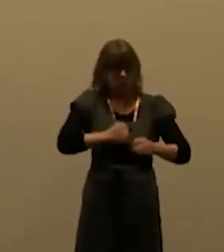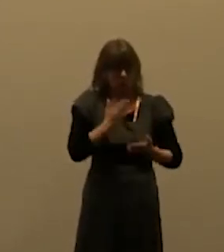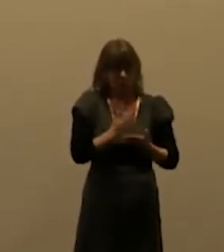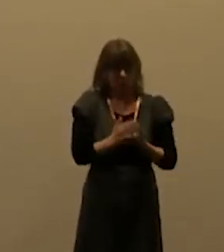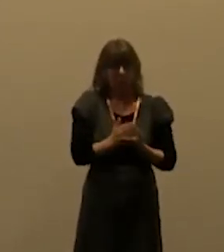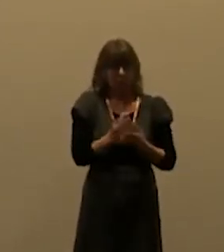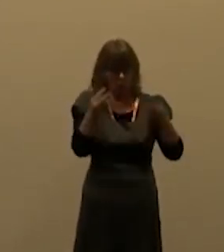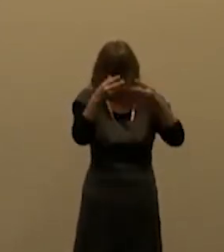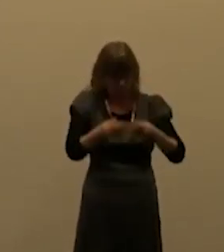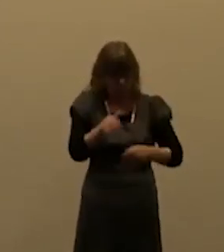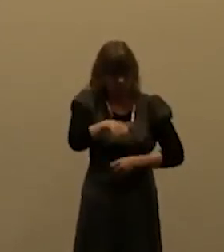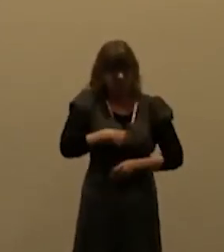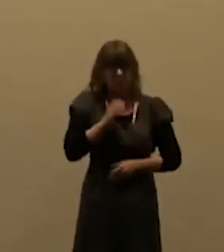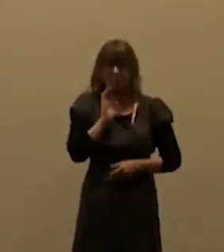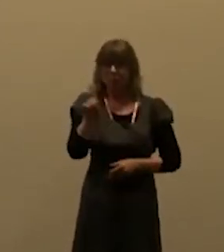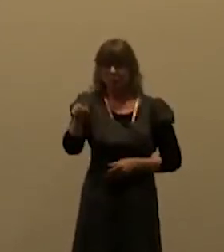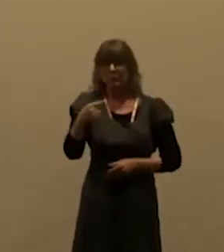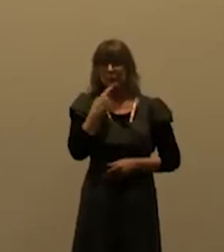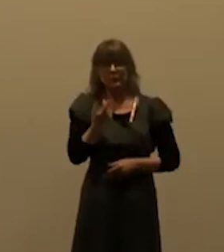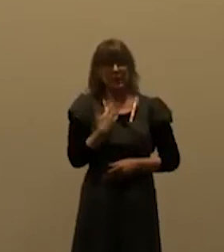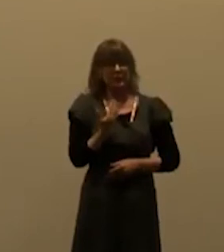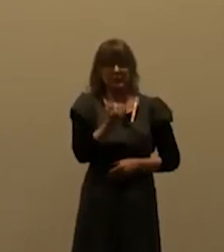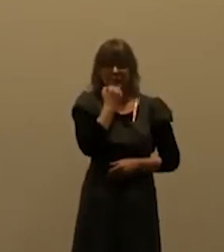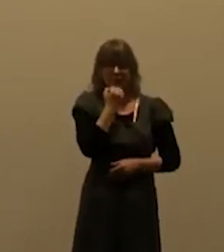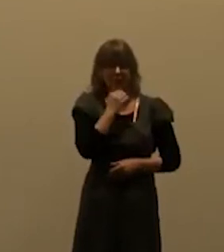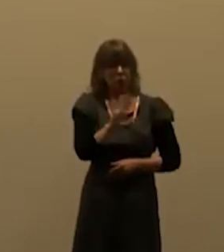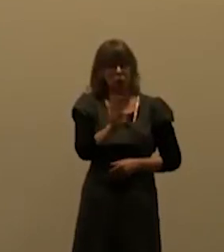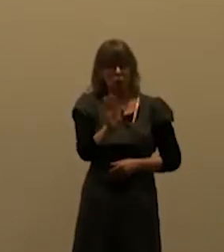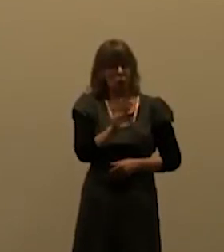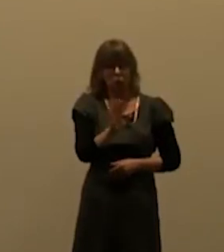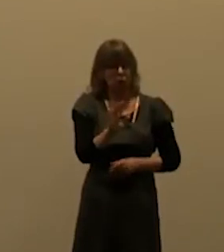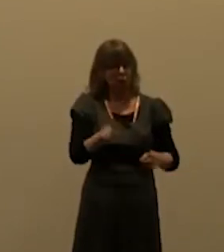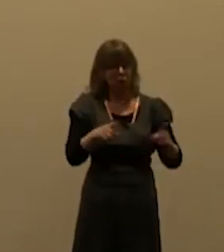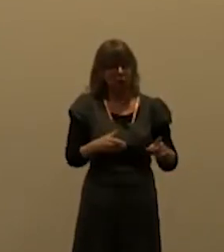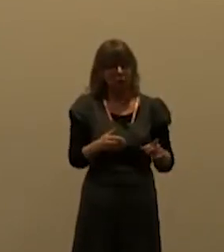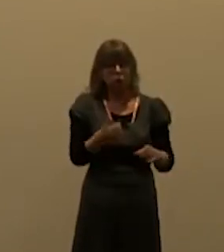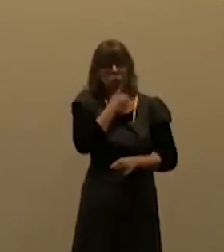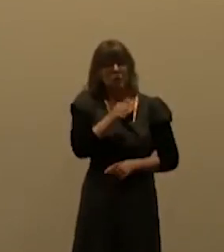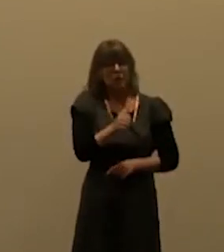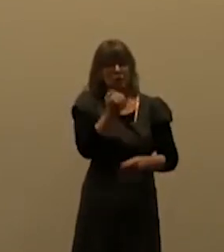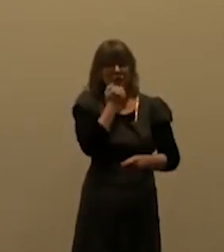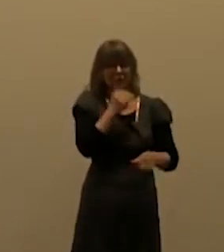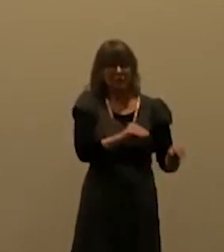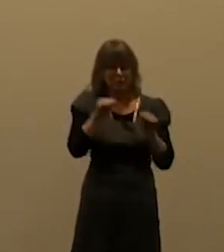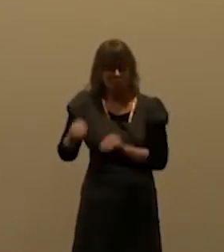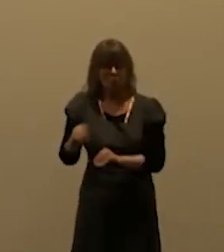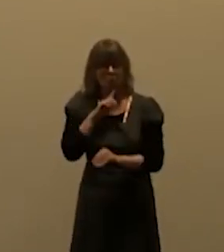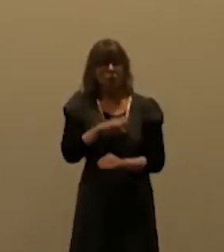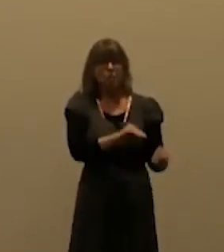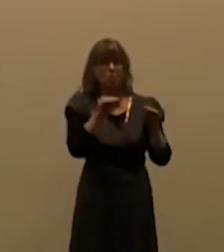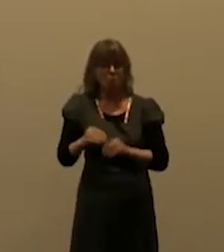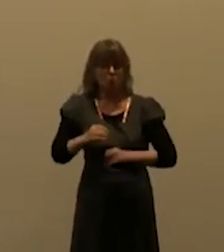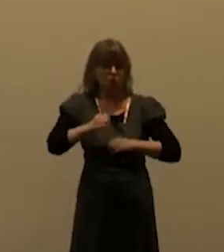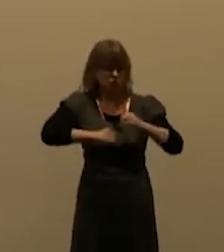and the configuration. But I wouldn't touch, like John said, we don't want any data. No, we can't use it for that. At the moment, it's purely around structure and